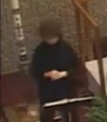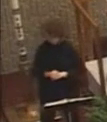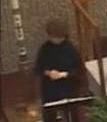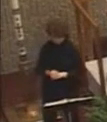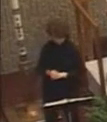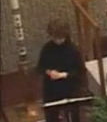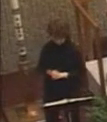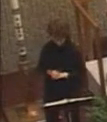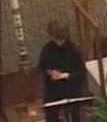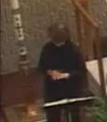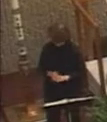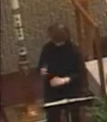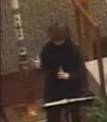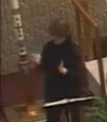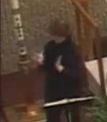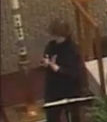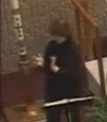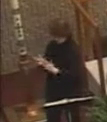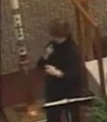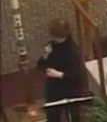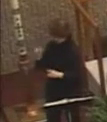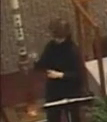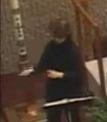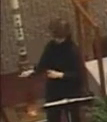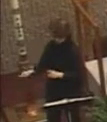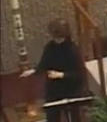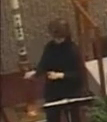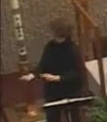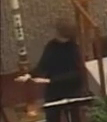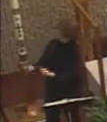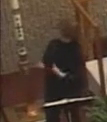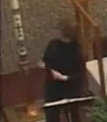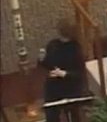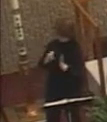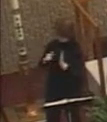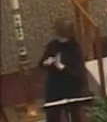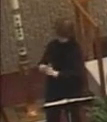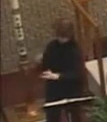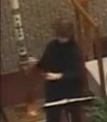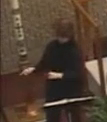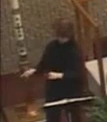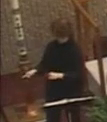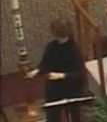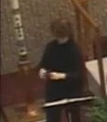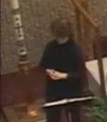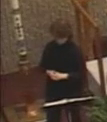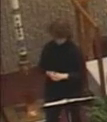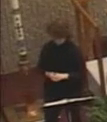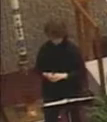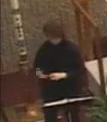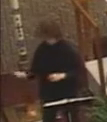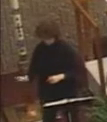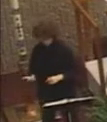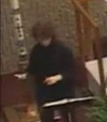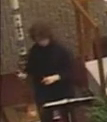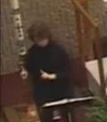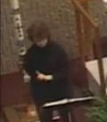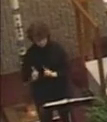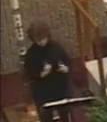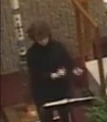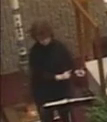teacher, "where are you staying?" He said to them, "Come and you will see."